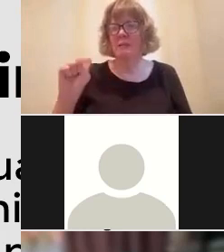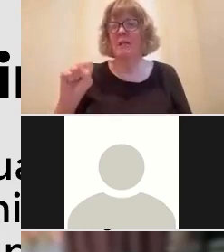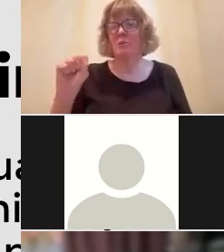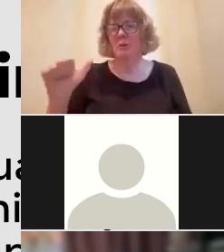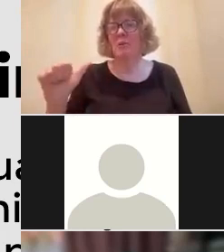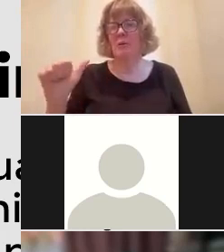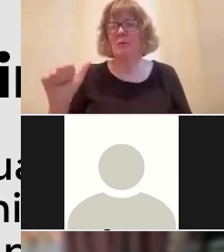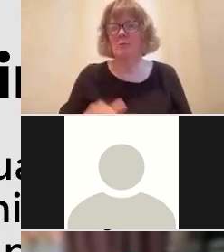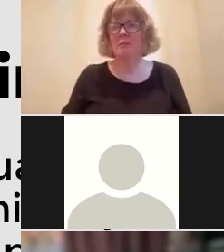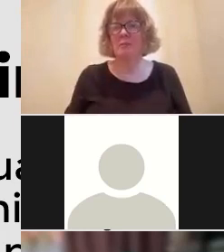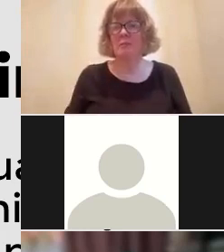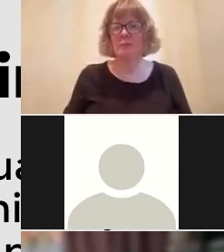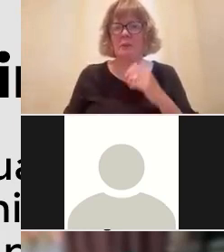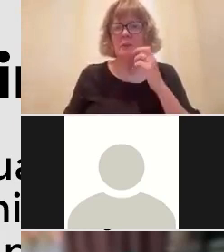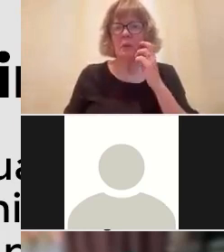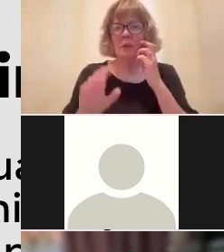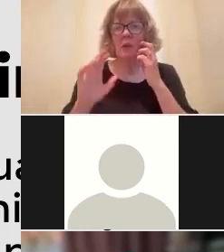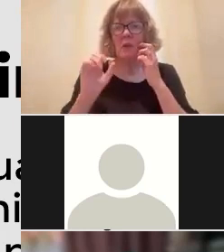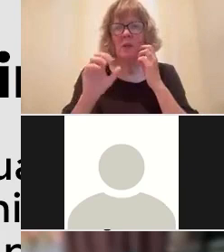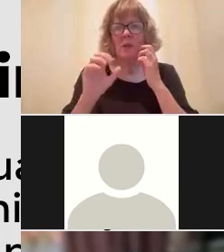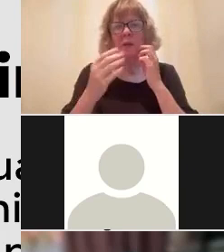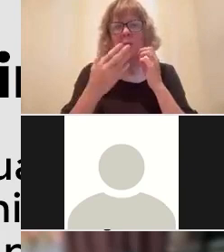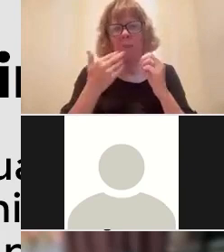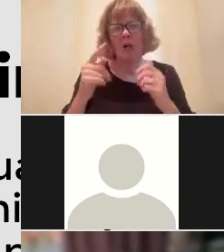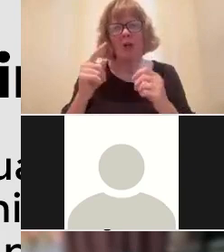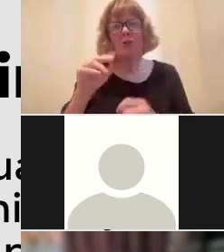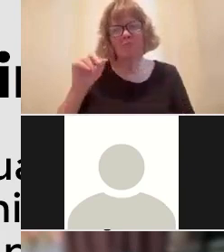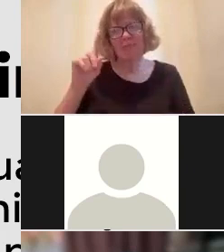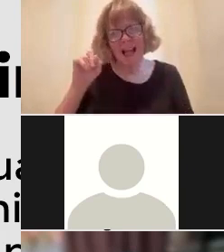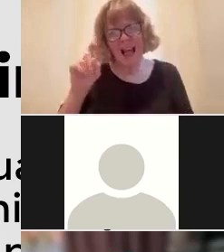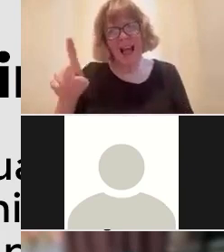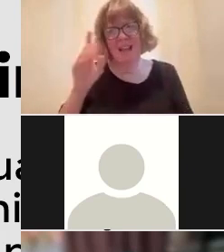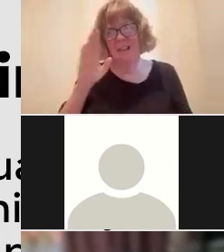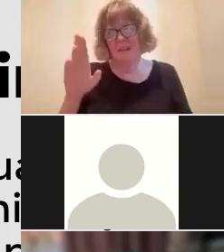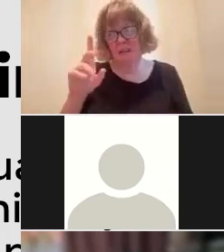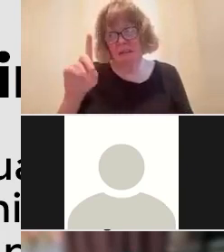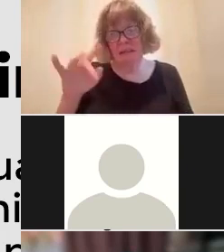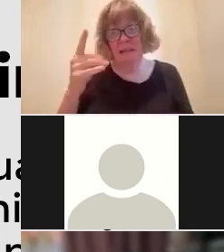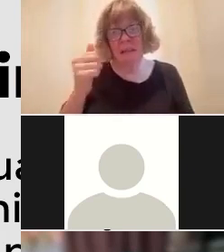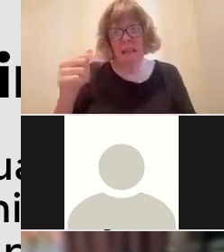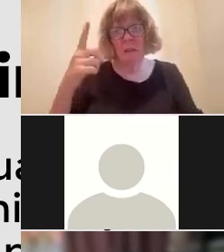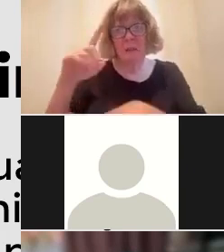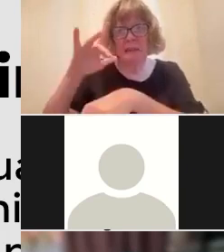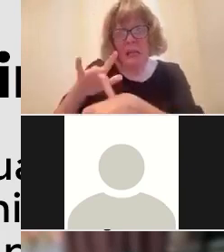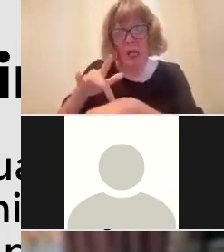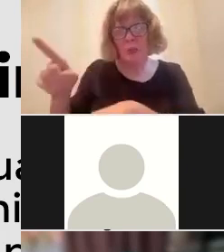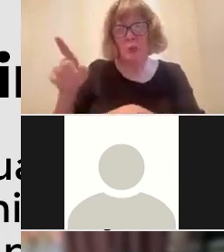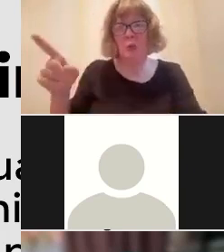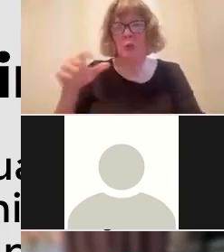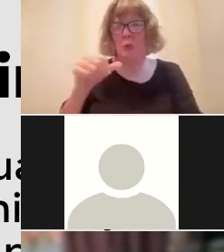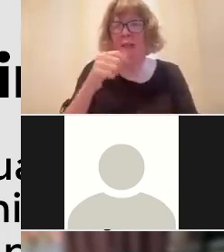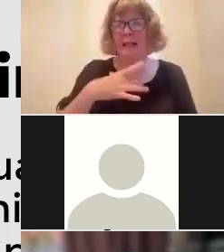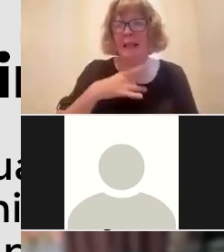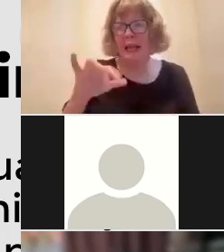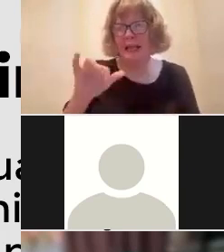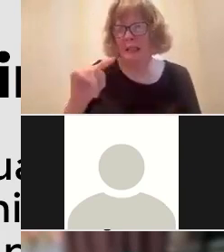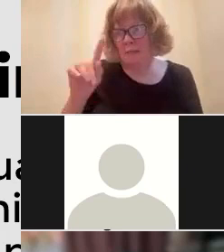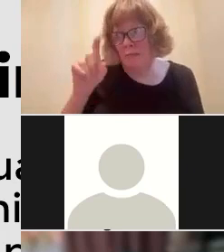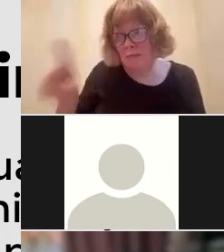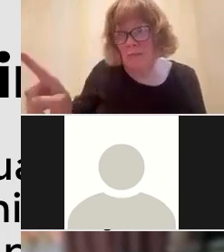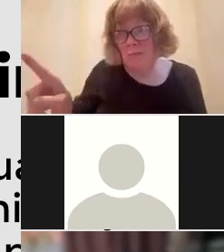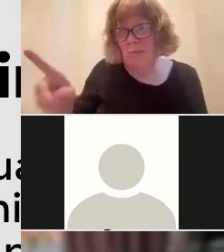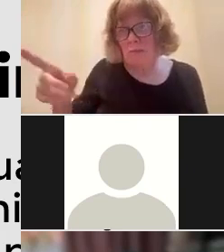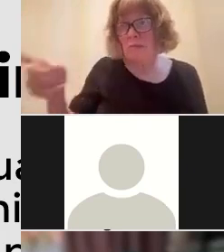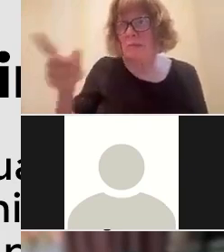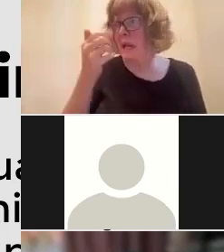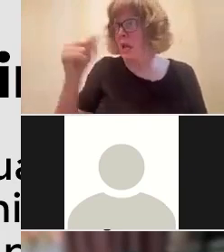It's ideal to ask the questions out loud. Has anyone ever touched you and you didn't like it? Has anyone ever touched